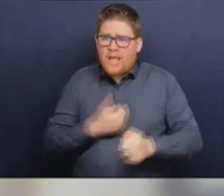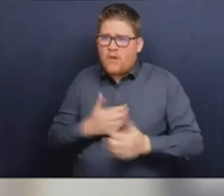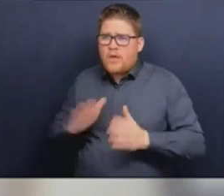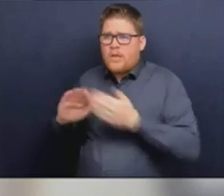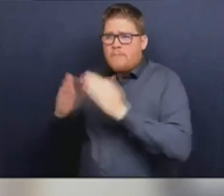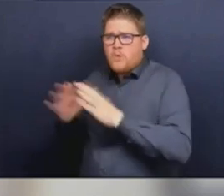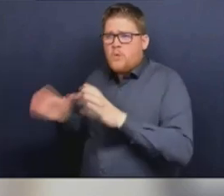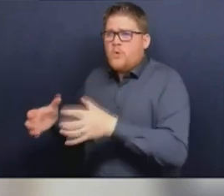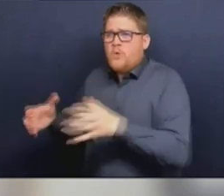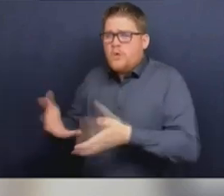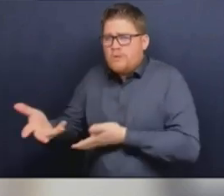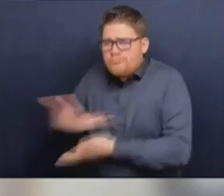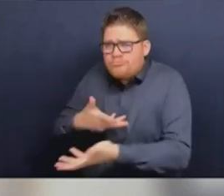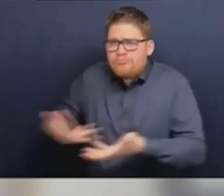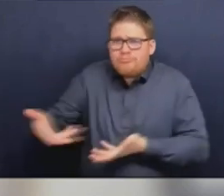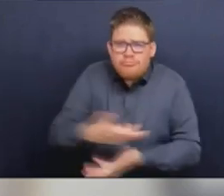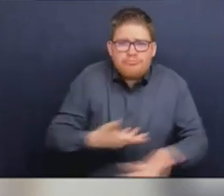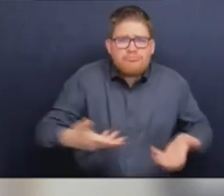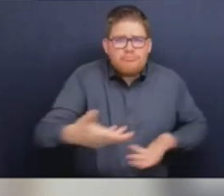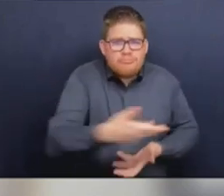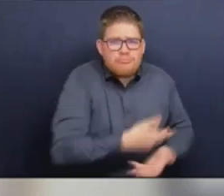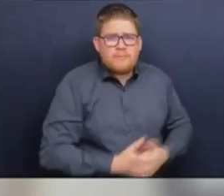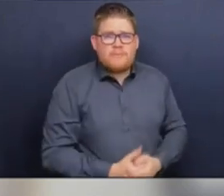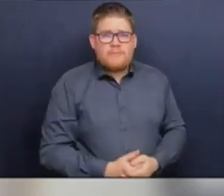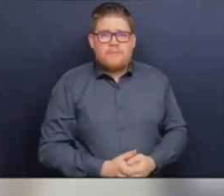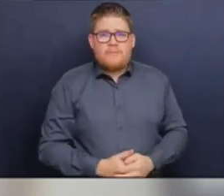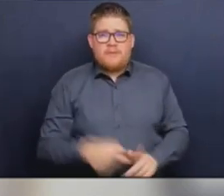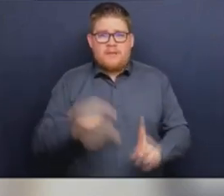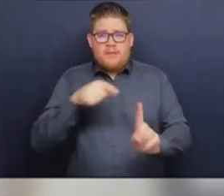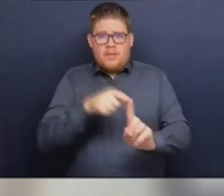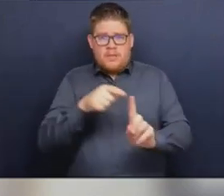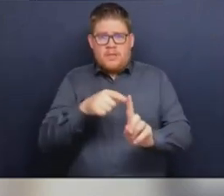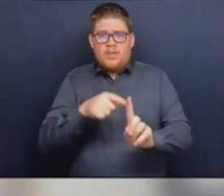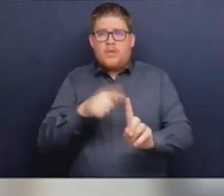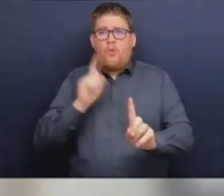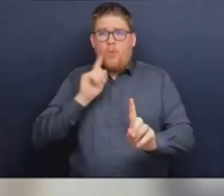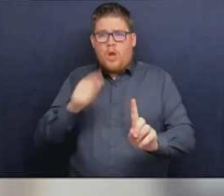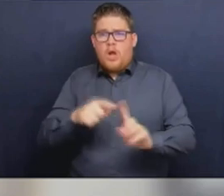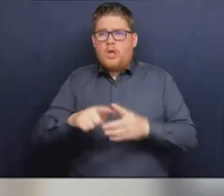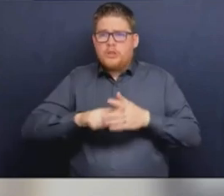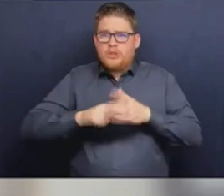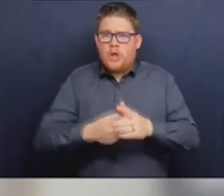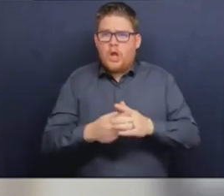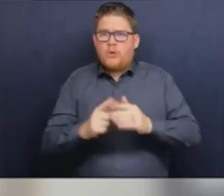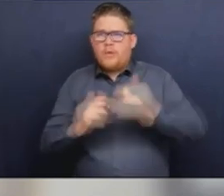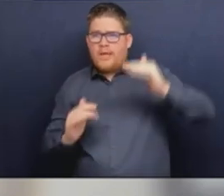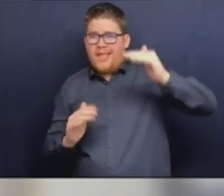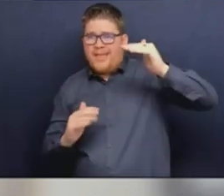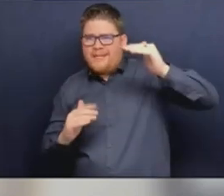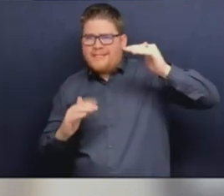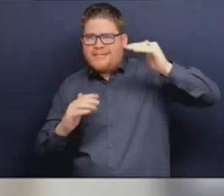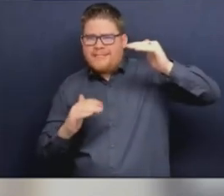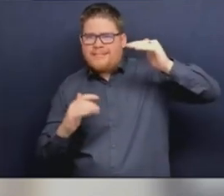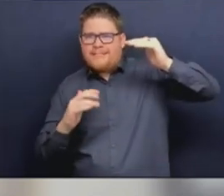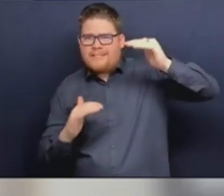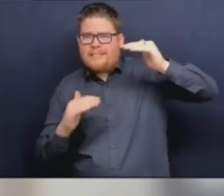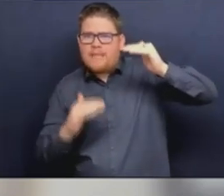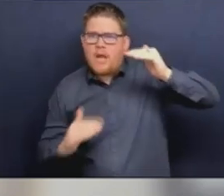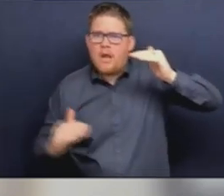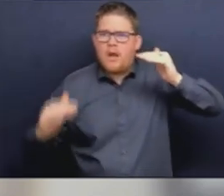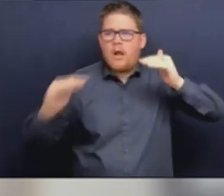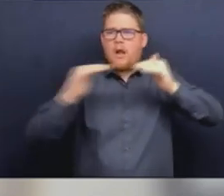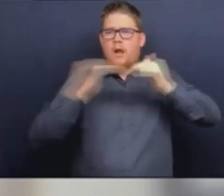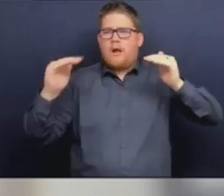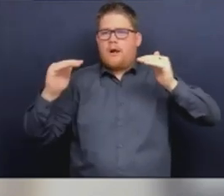eliminating systemic racism and advancing racial equality. Many First Nations